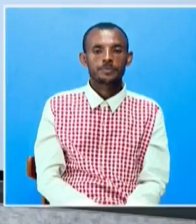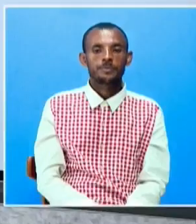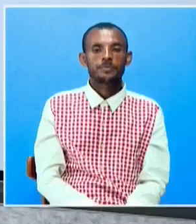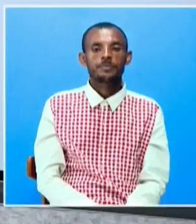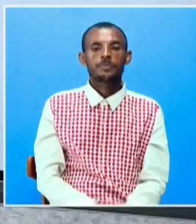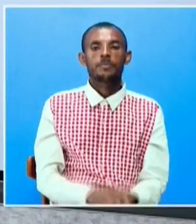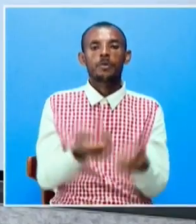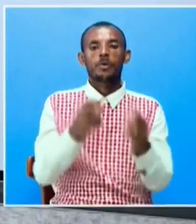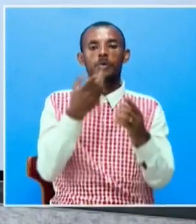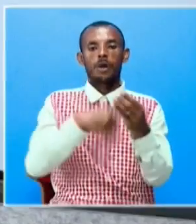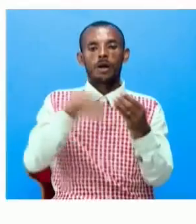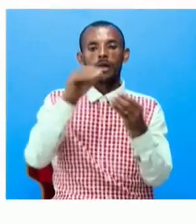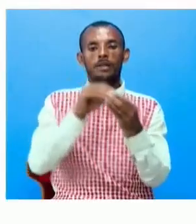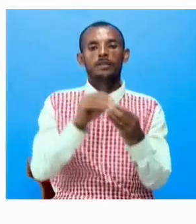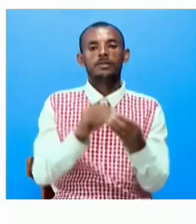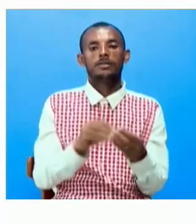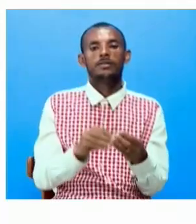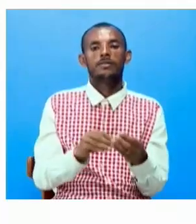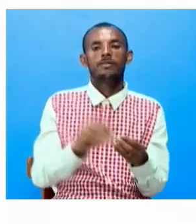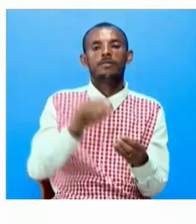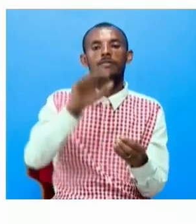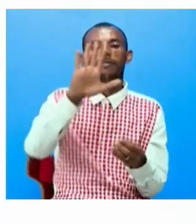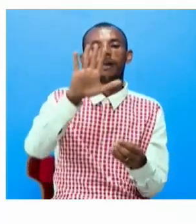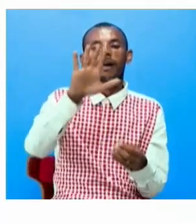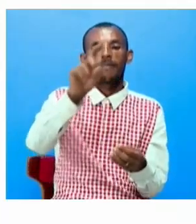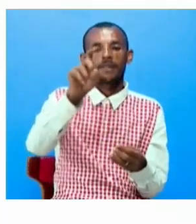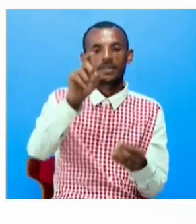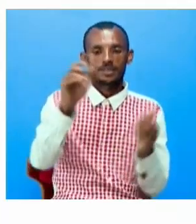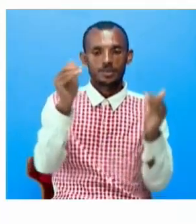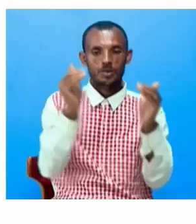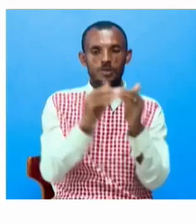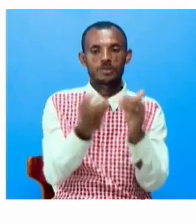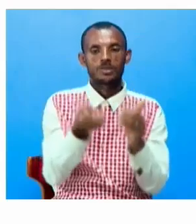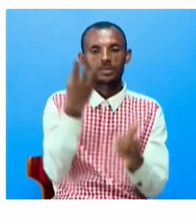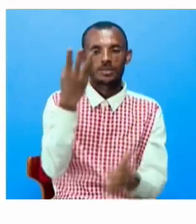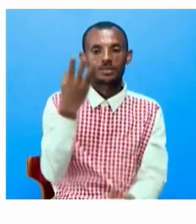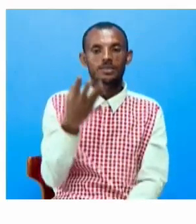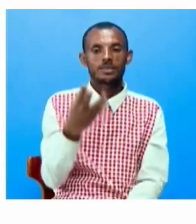And when you add these 2, you have 5x is equal to